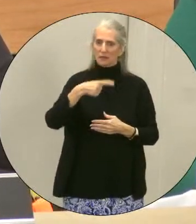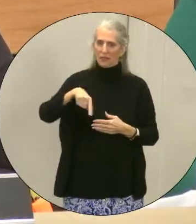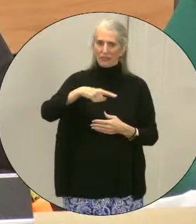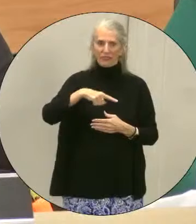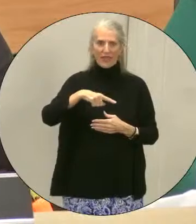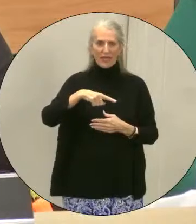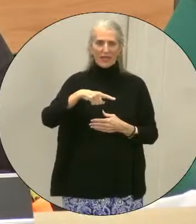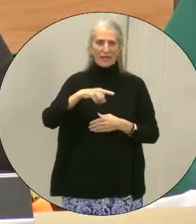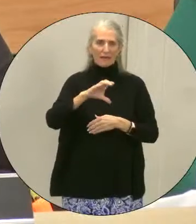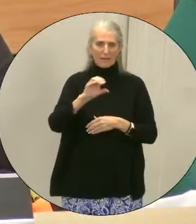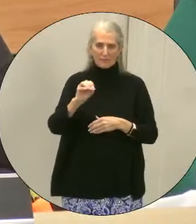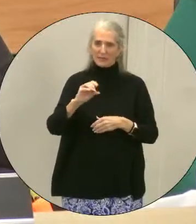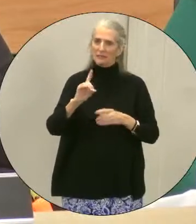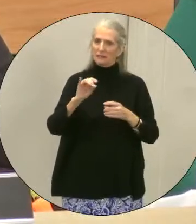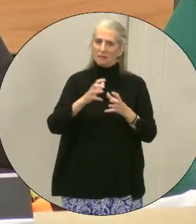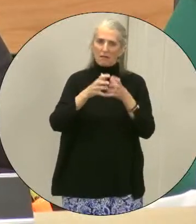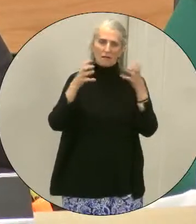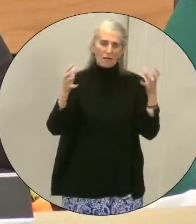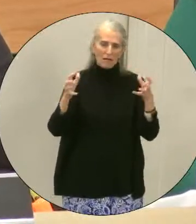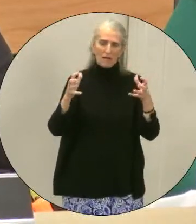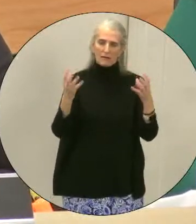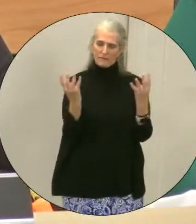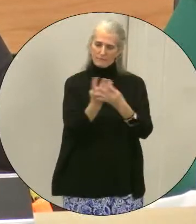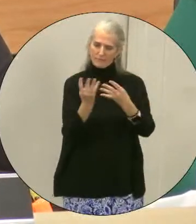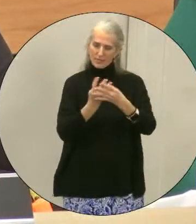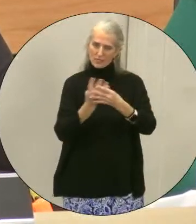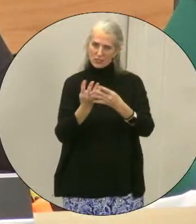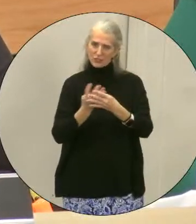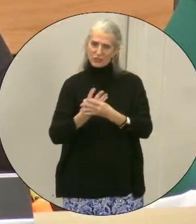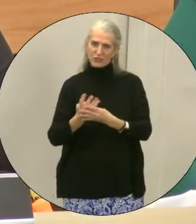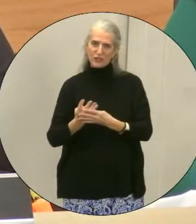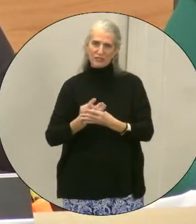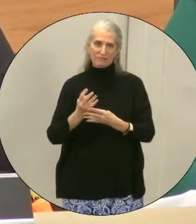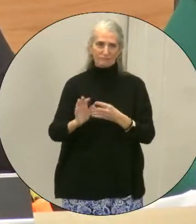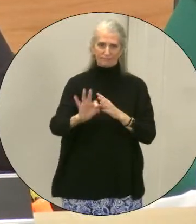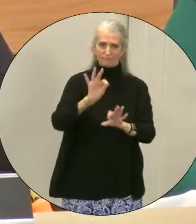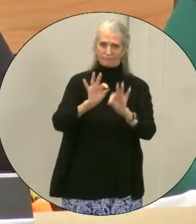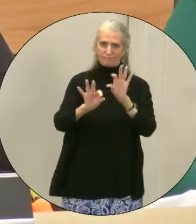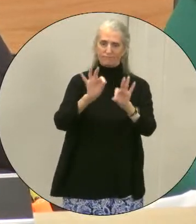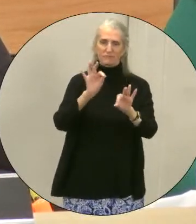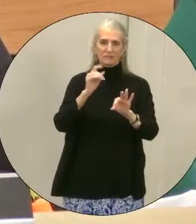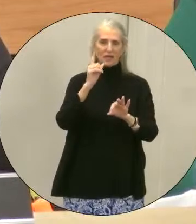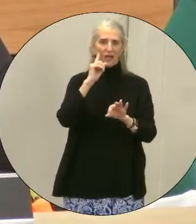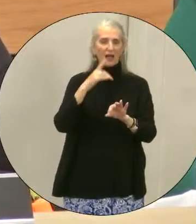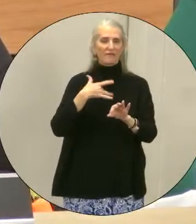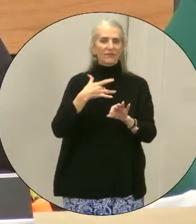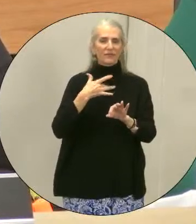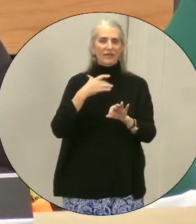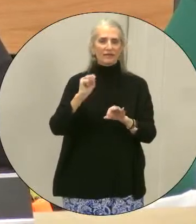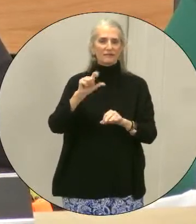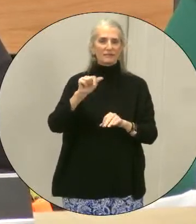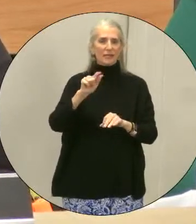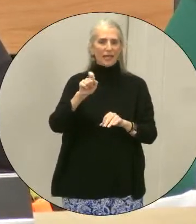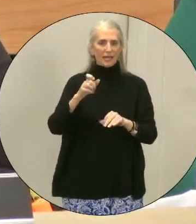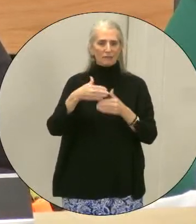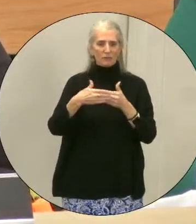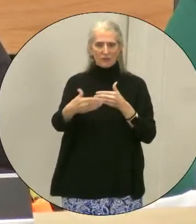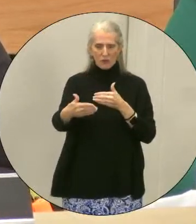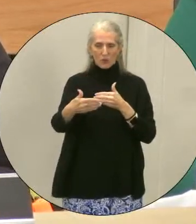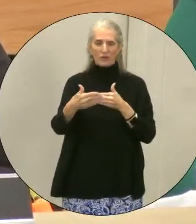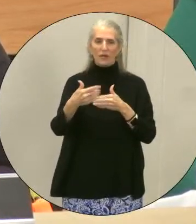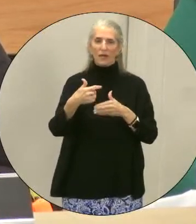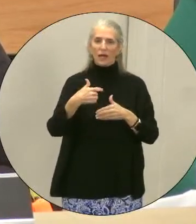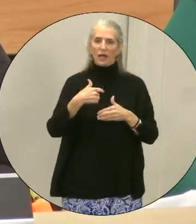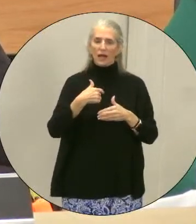to vet numerous candidates. I feel that the slate that we had moving forward, that I would have